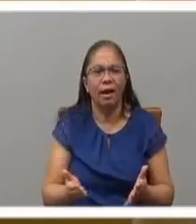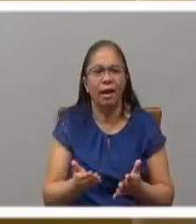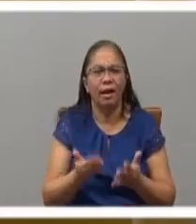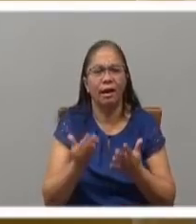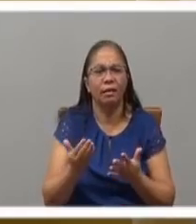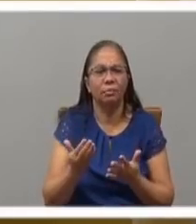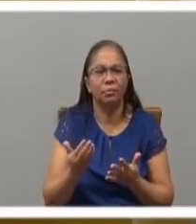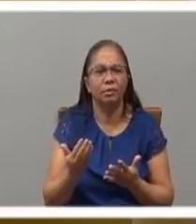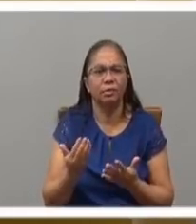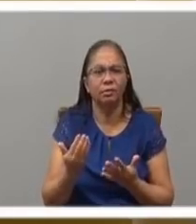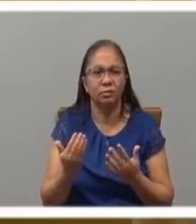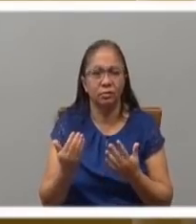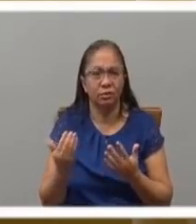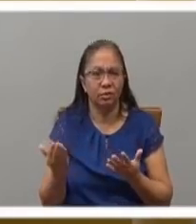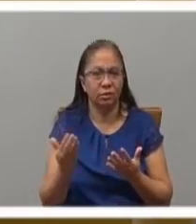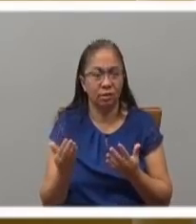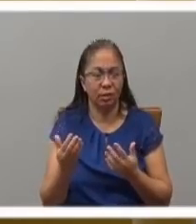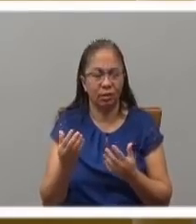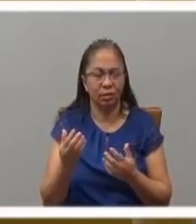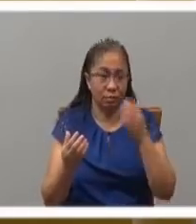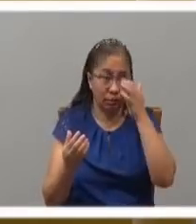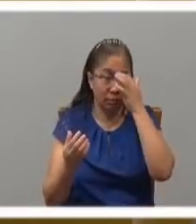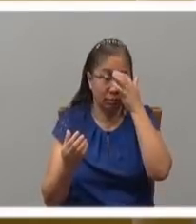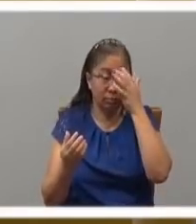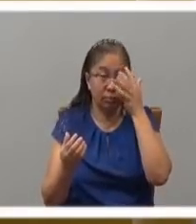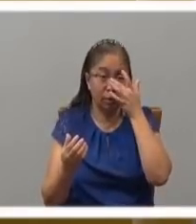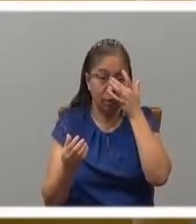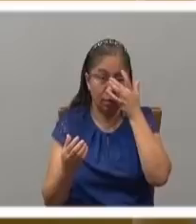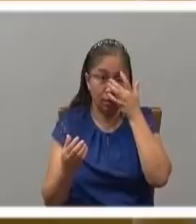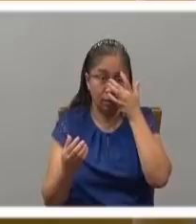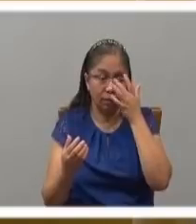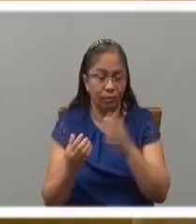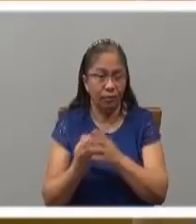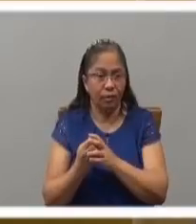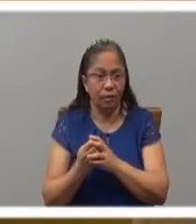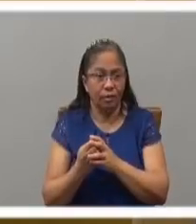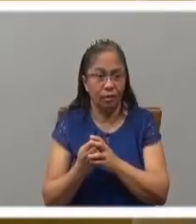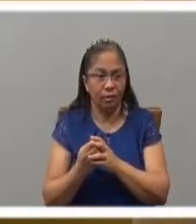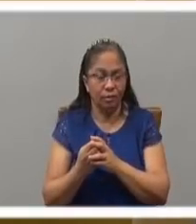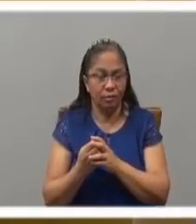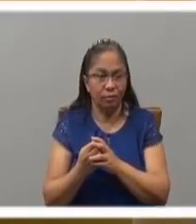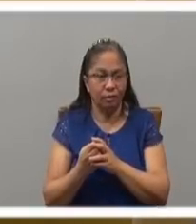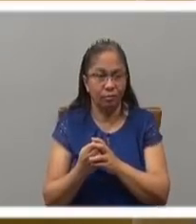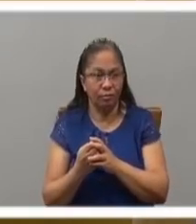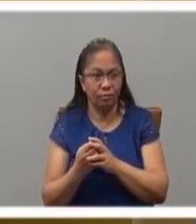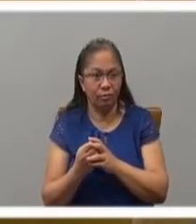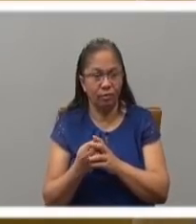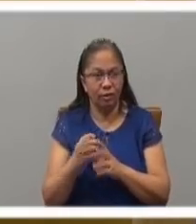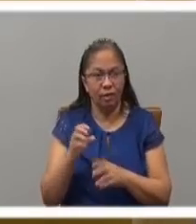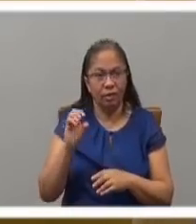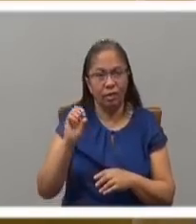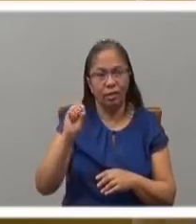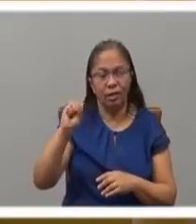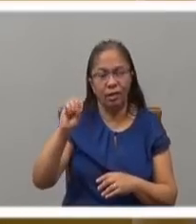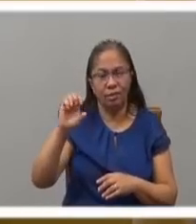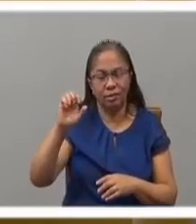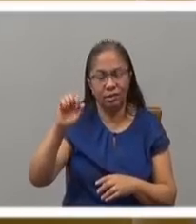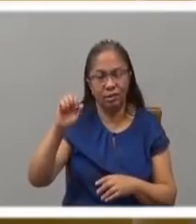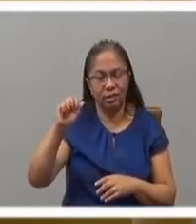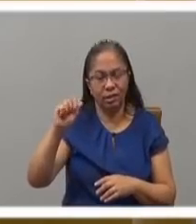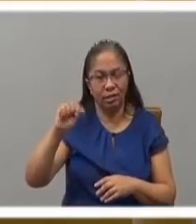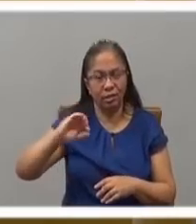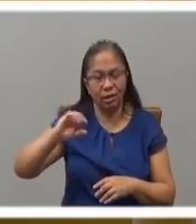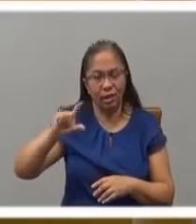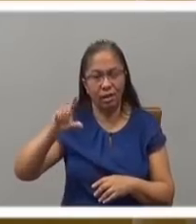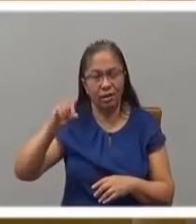crusade organized by the Eternal Light community in a Sea Lot 3. And they had this